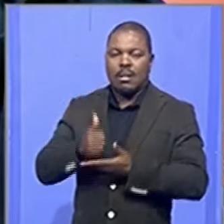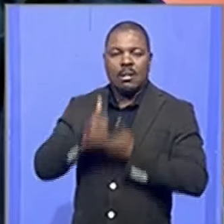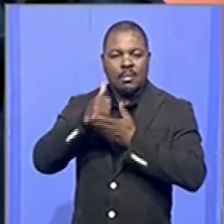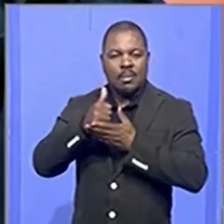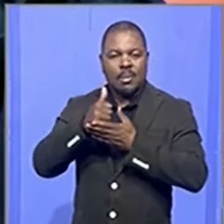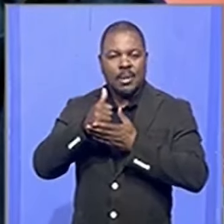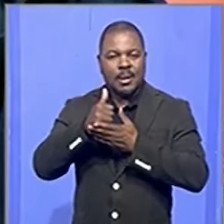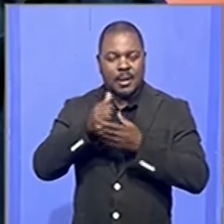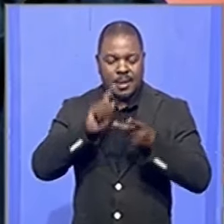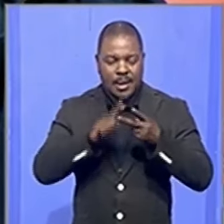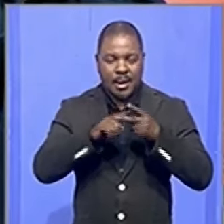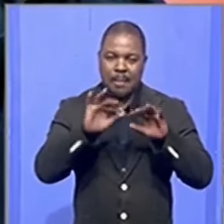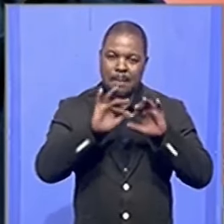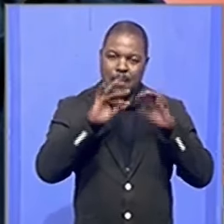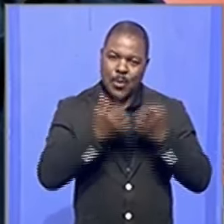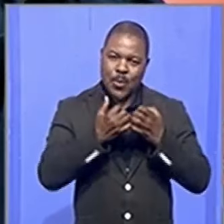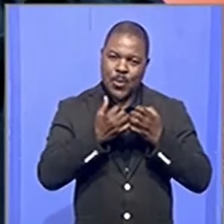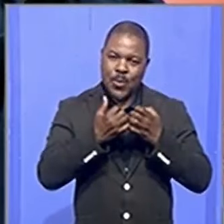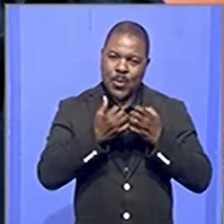football.